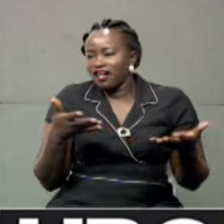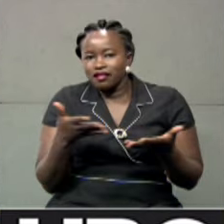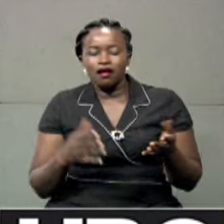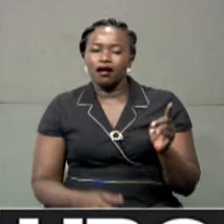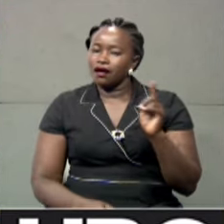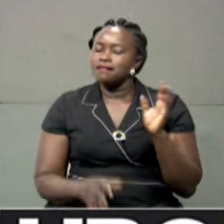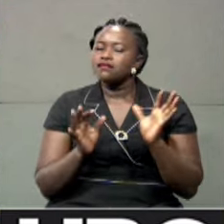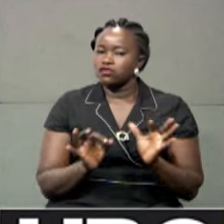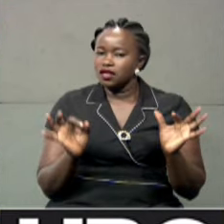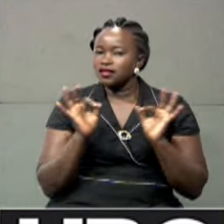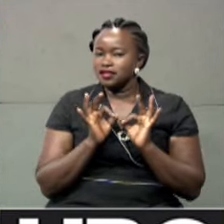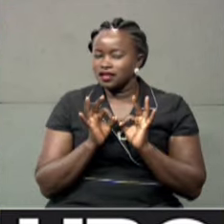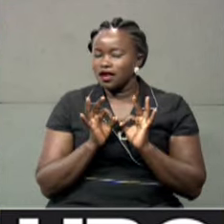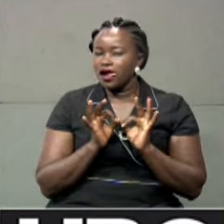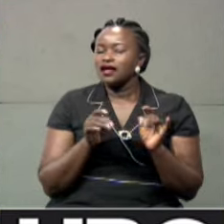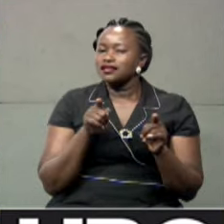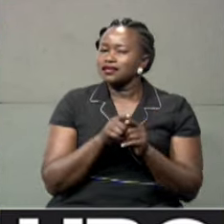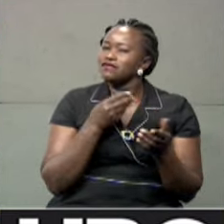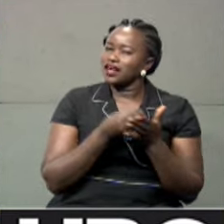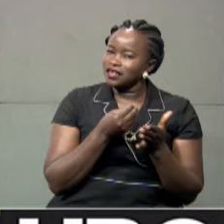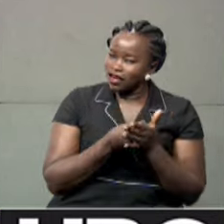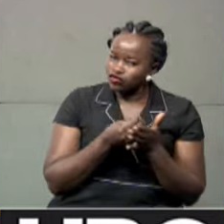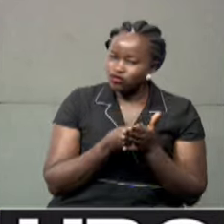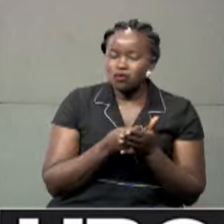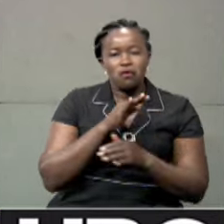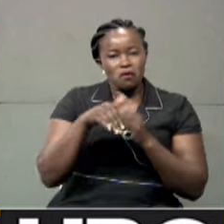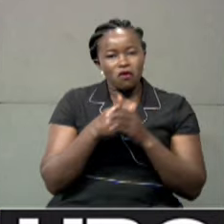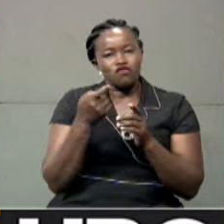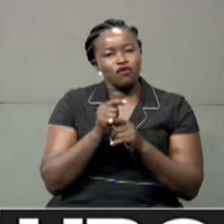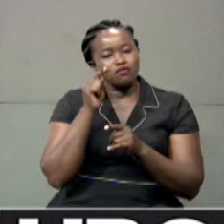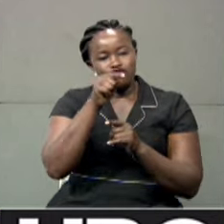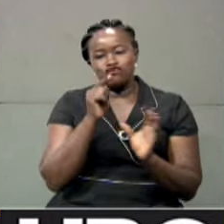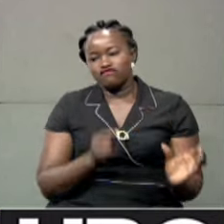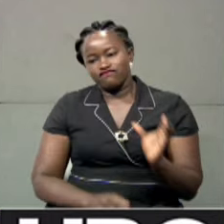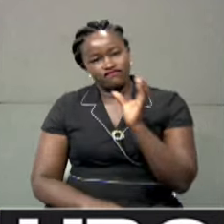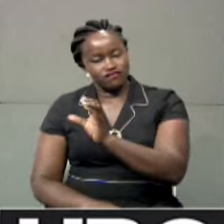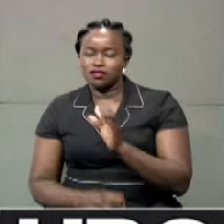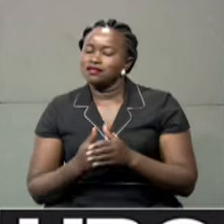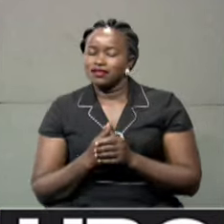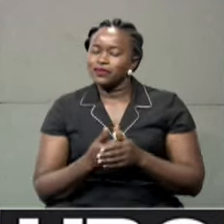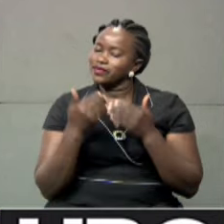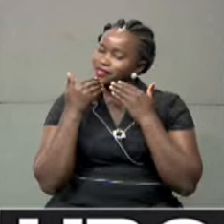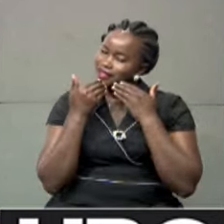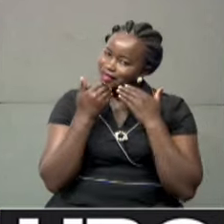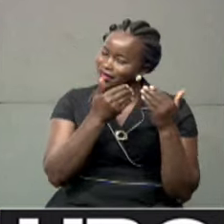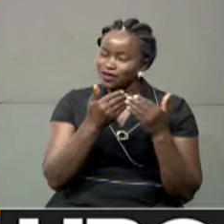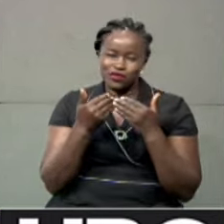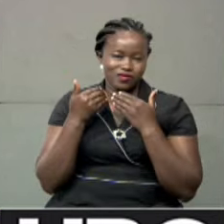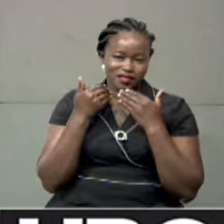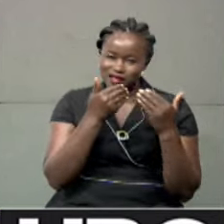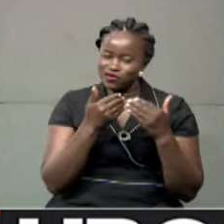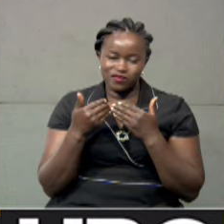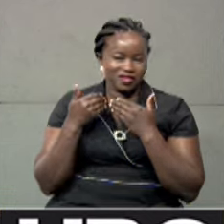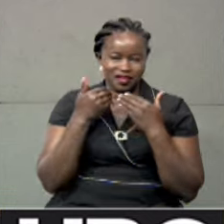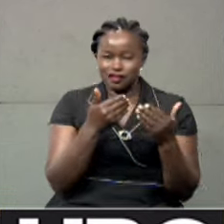The financials all came from you, and we can not thank you any